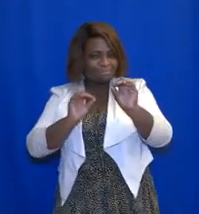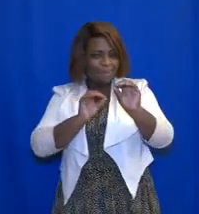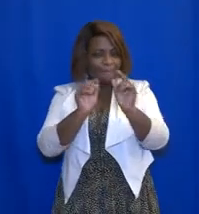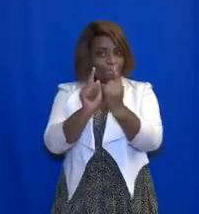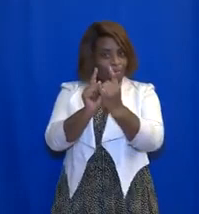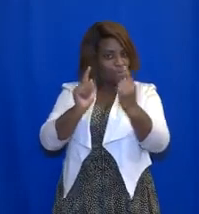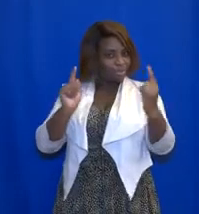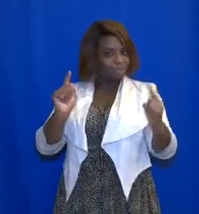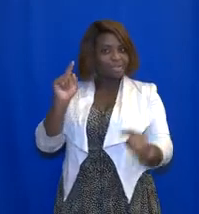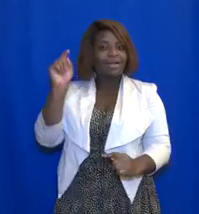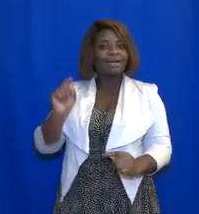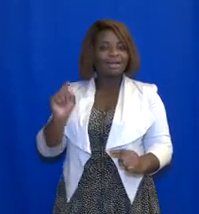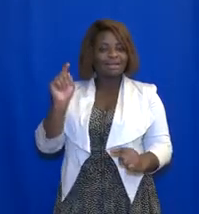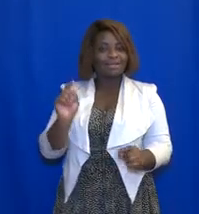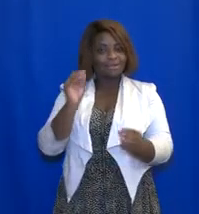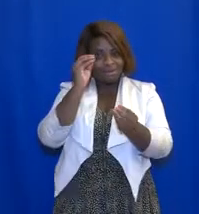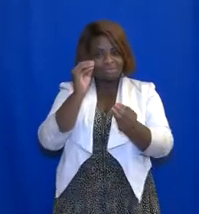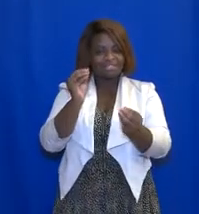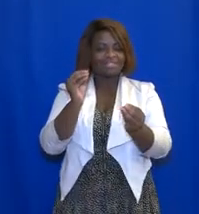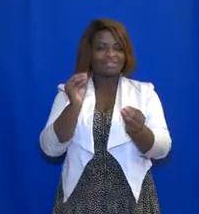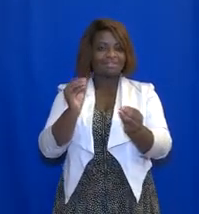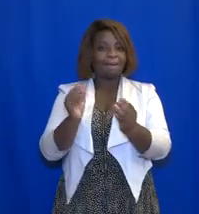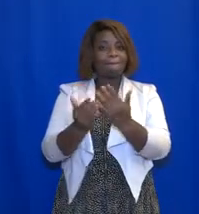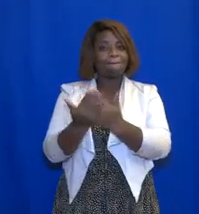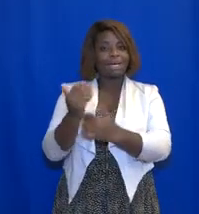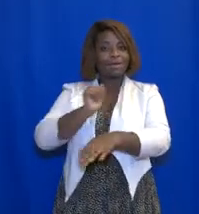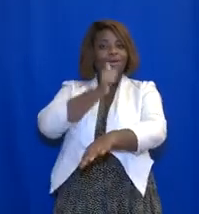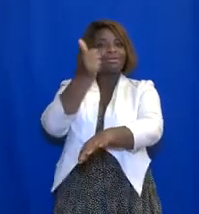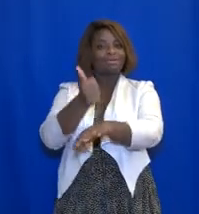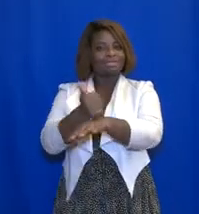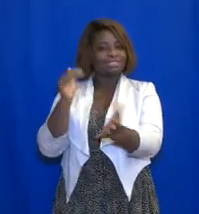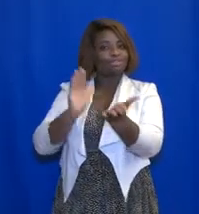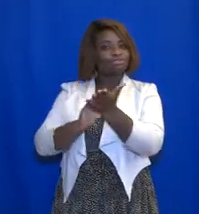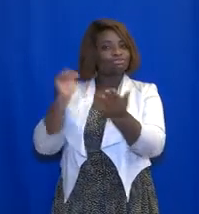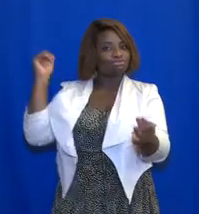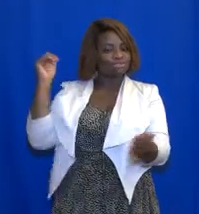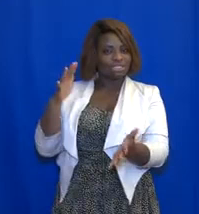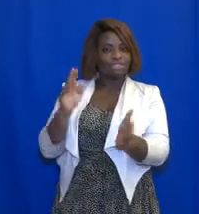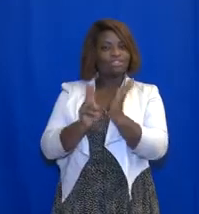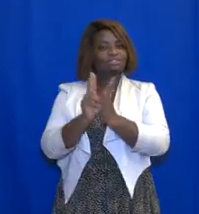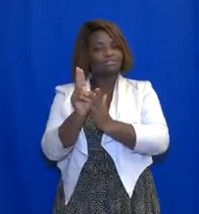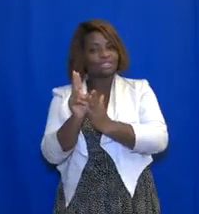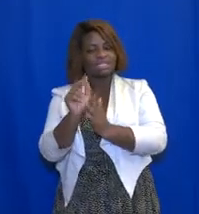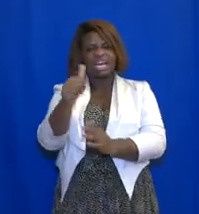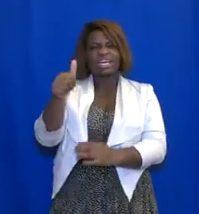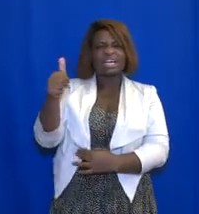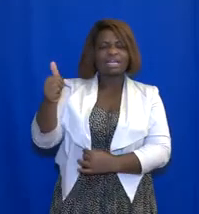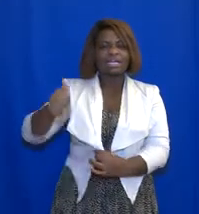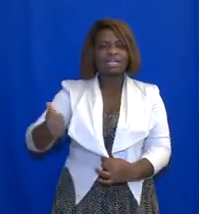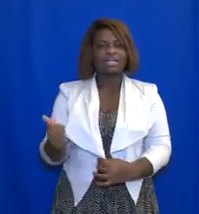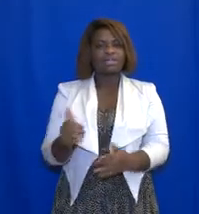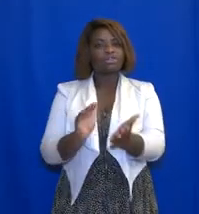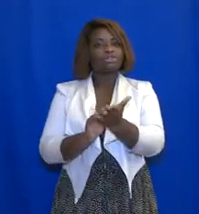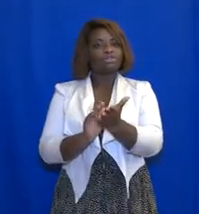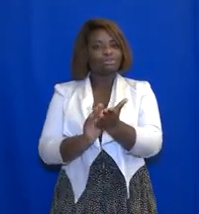social distancing protocols by authorities and students in our universities and other tertiary